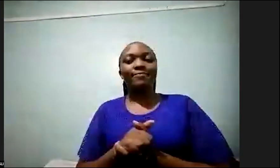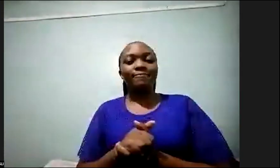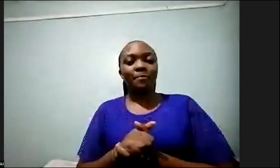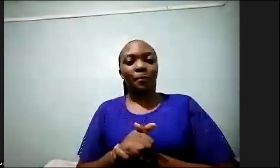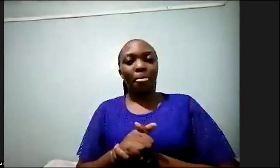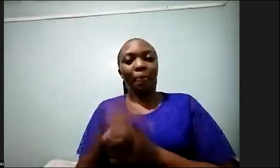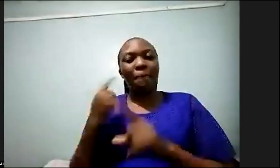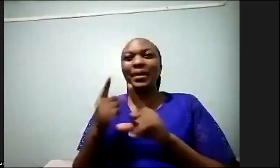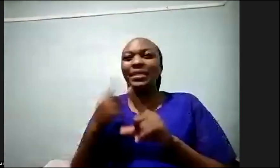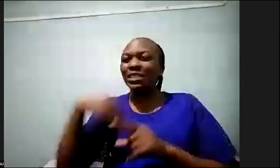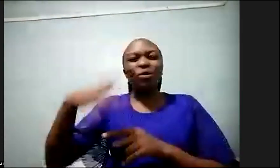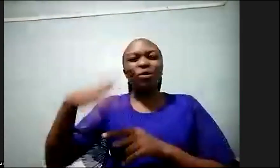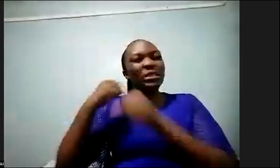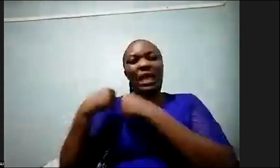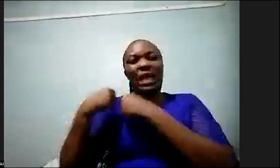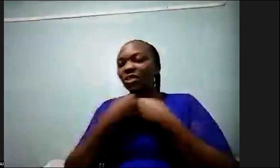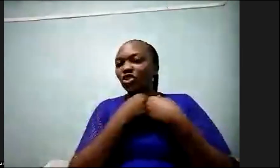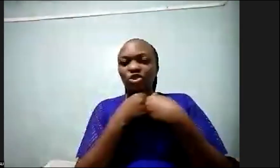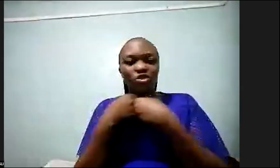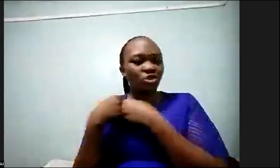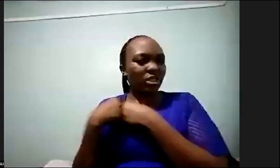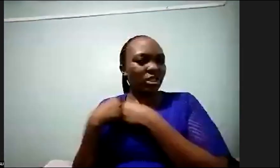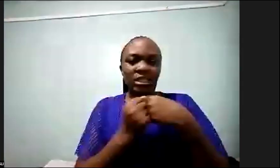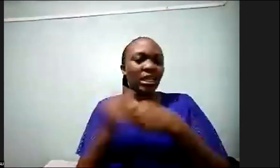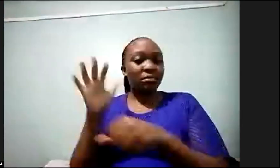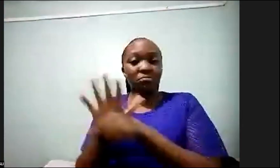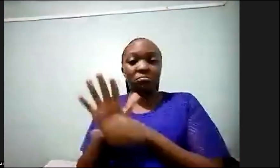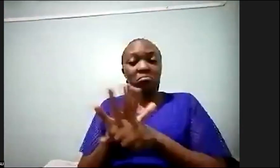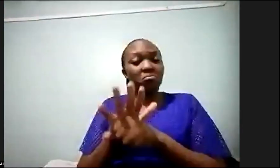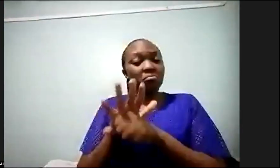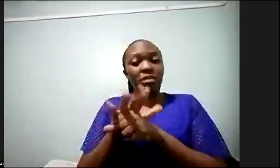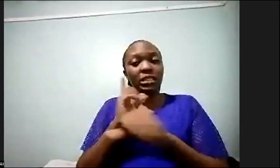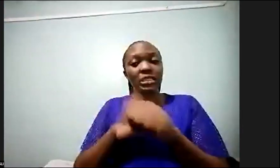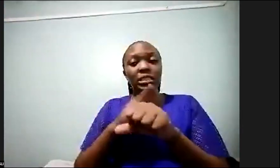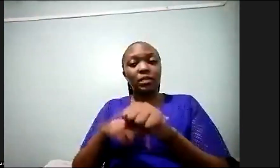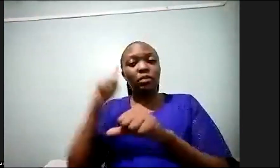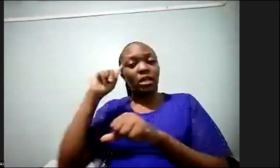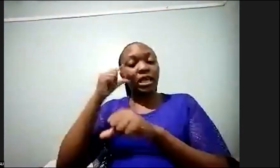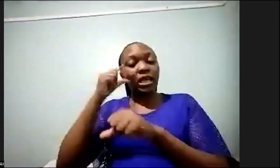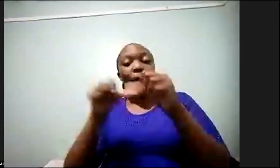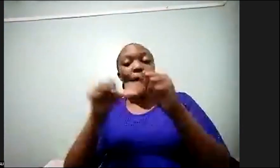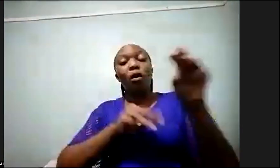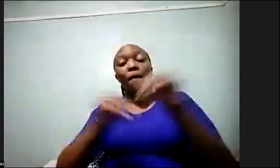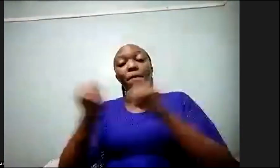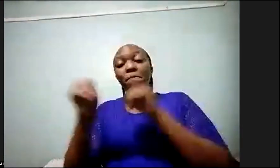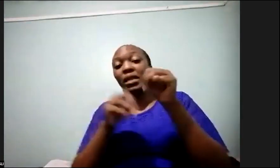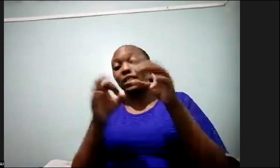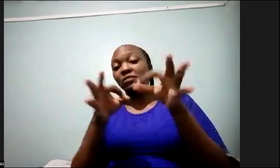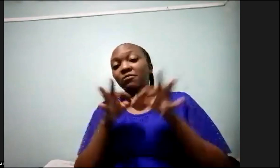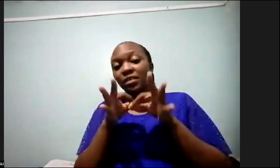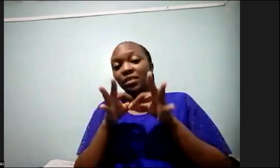a challenge when it comes to managing your finances, because troubles keep